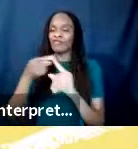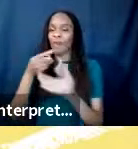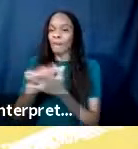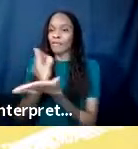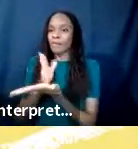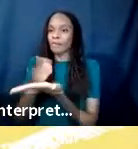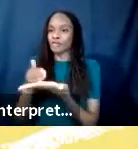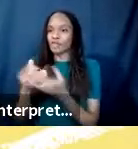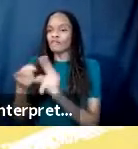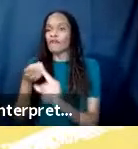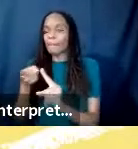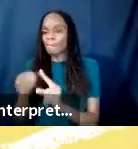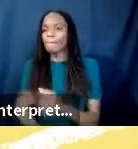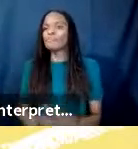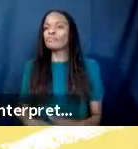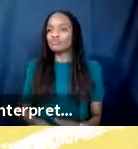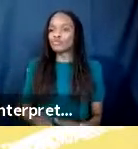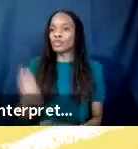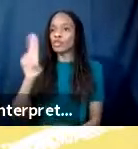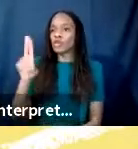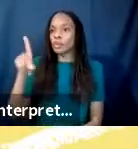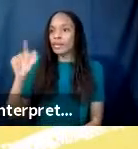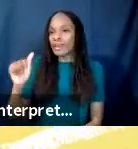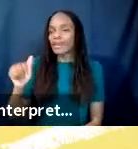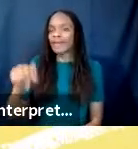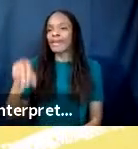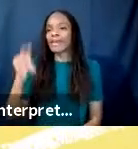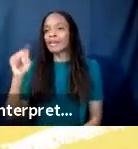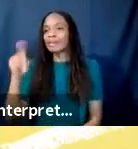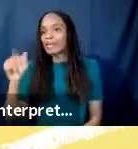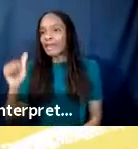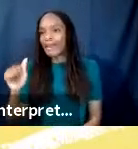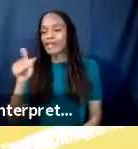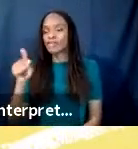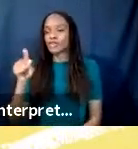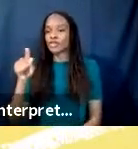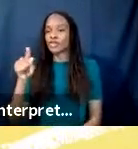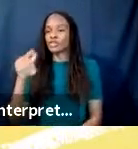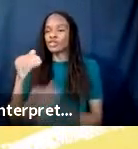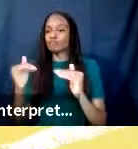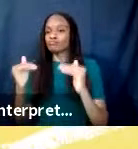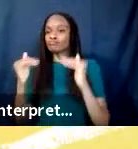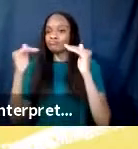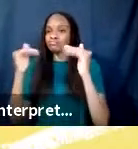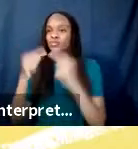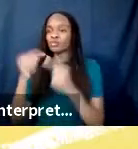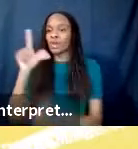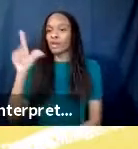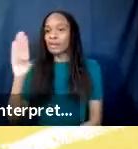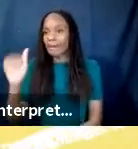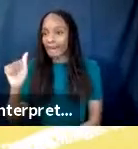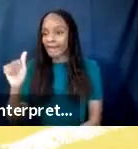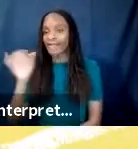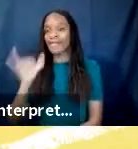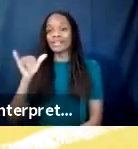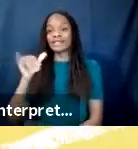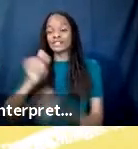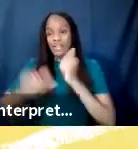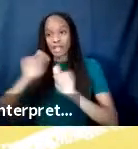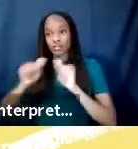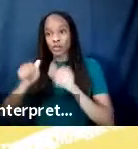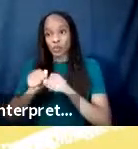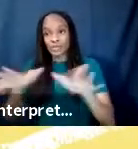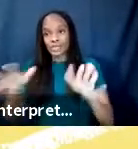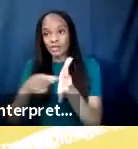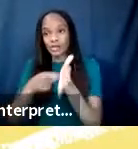the UPA and MPA, and you move into an agreement like the LBA that has theatrical release requirements.